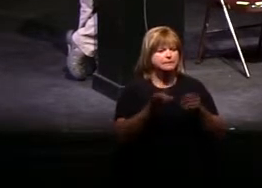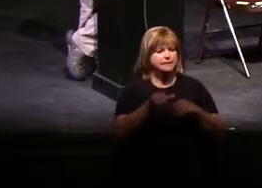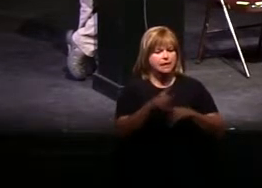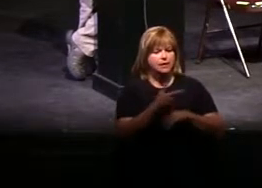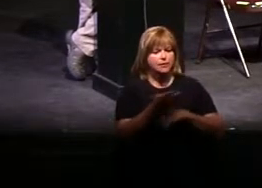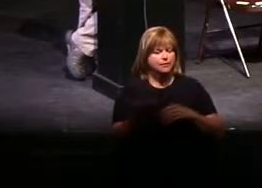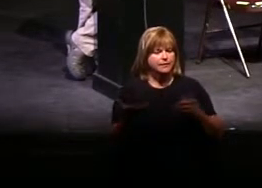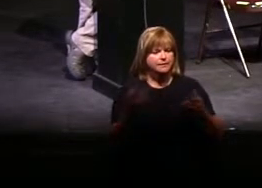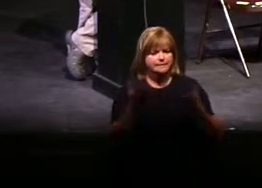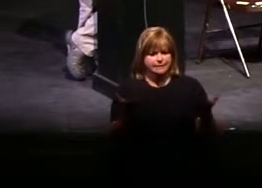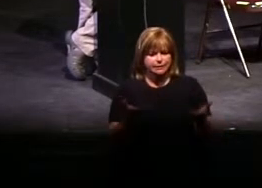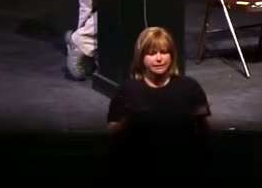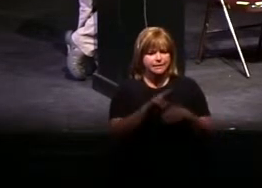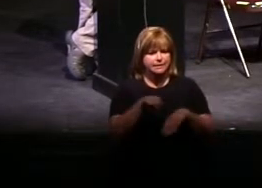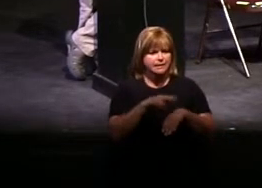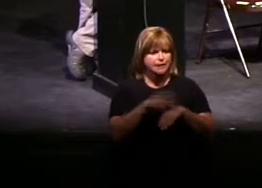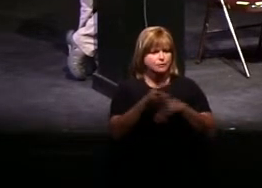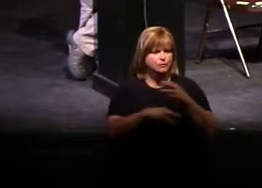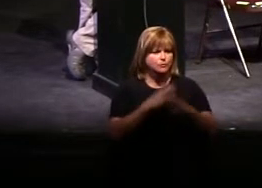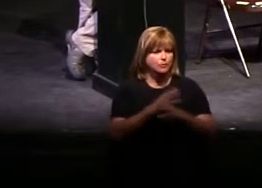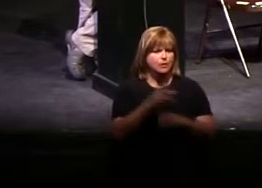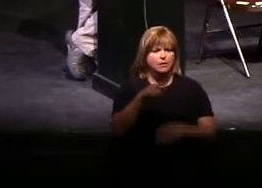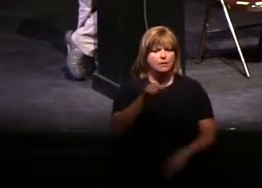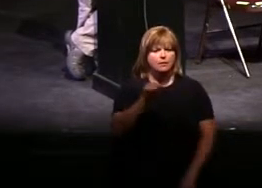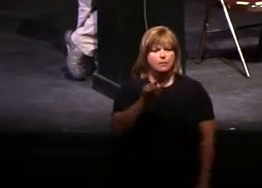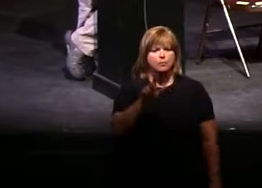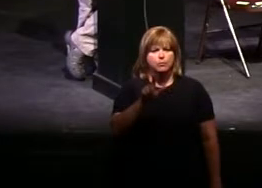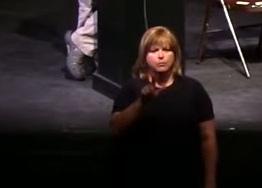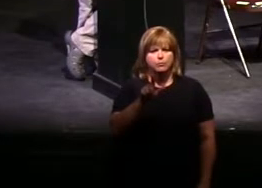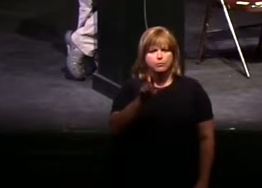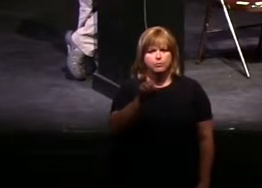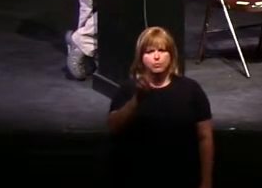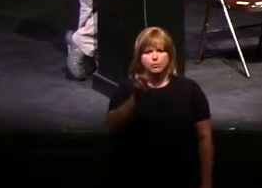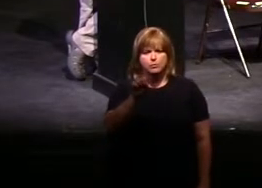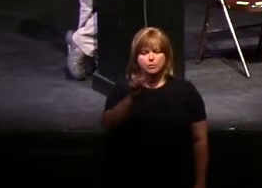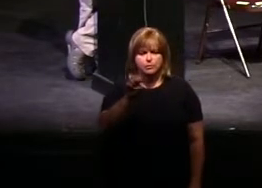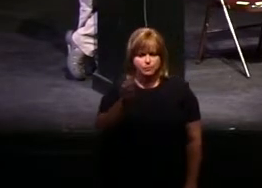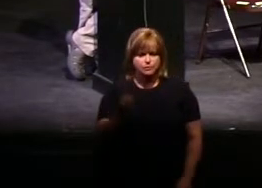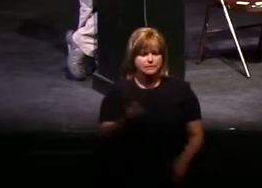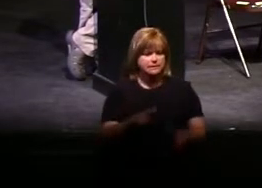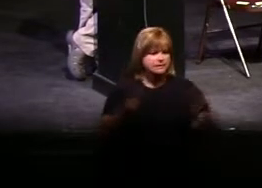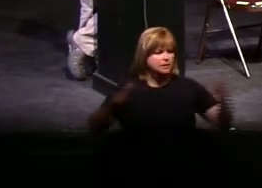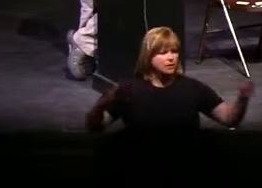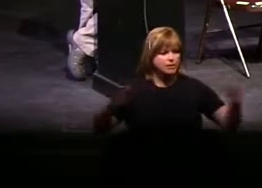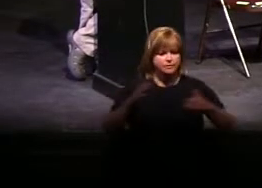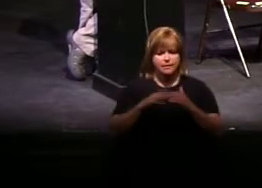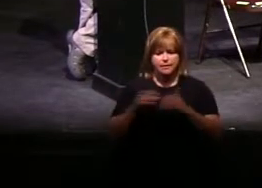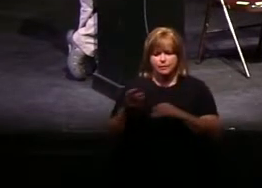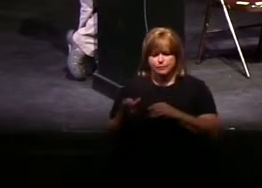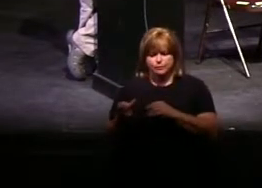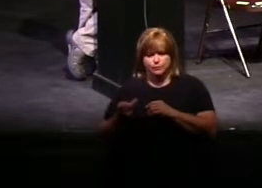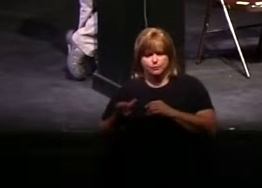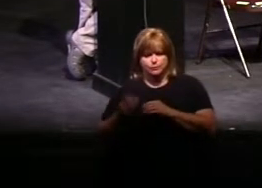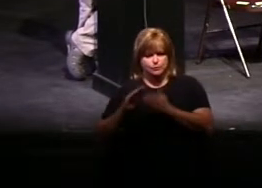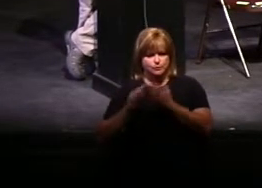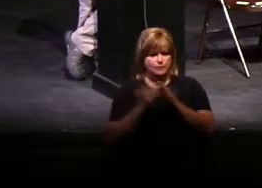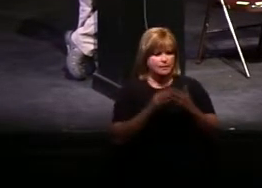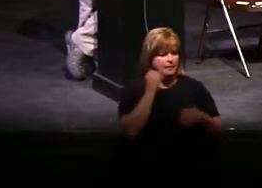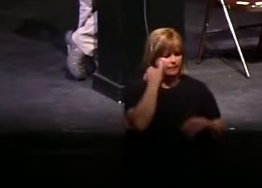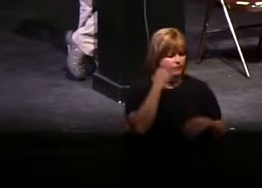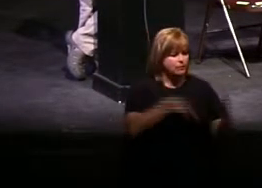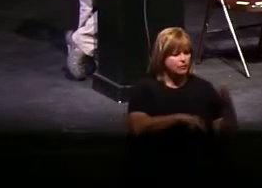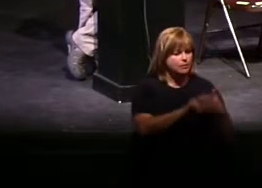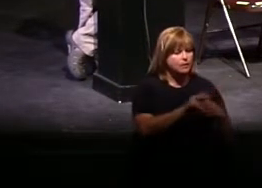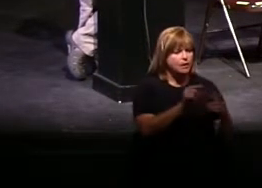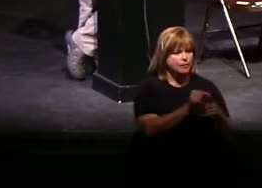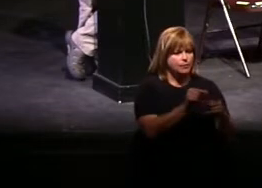world. The Palouse, of course, is larger than Moscow Pullman. If you look up the term Palouse, and I encourage you to do